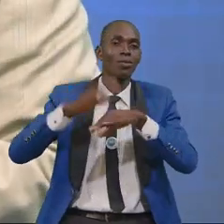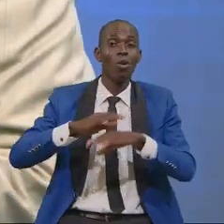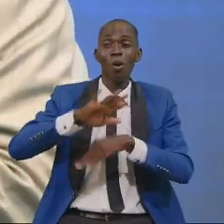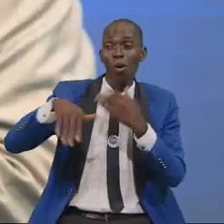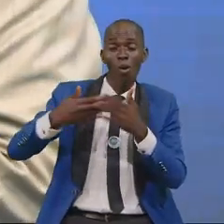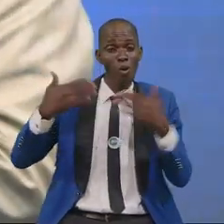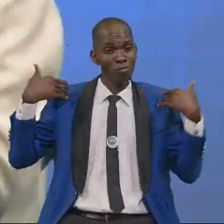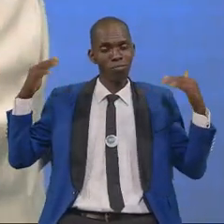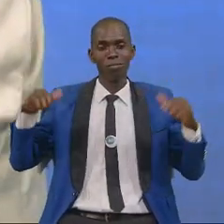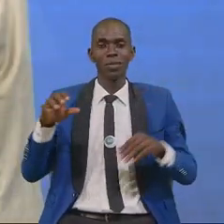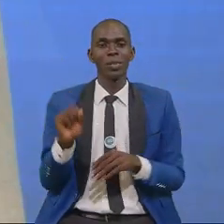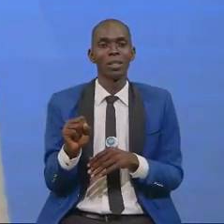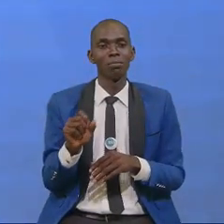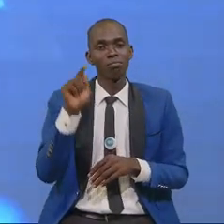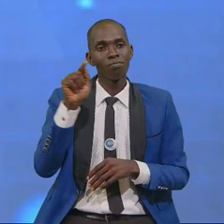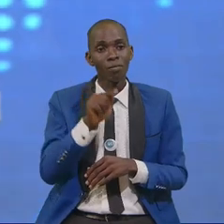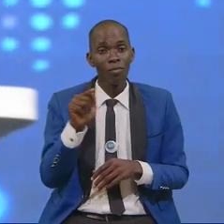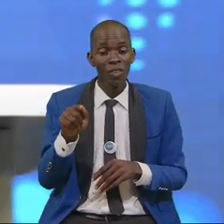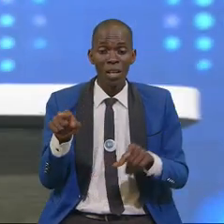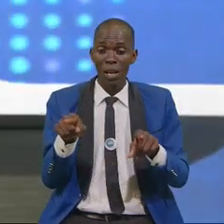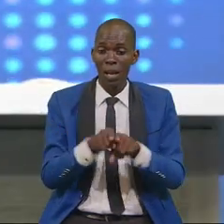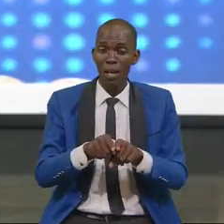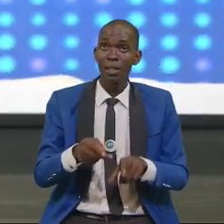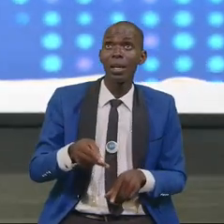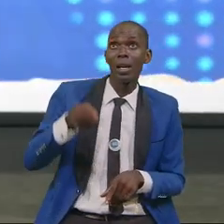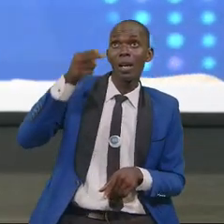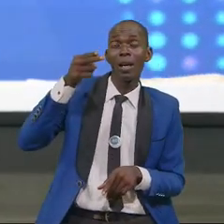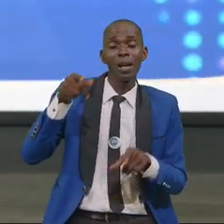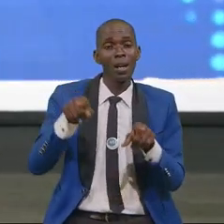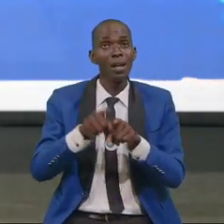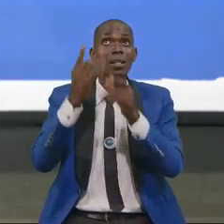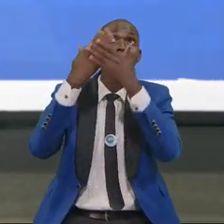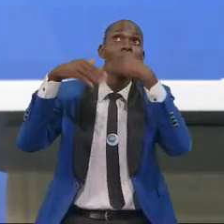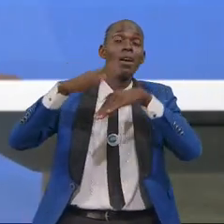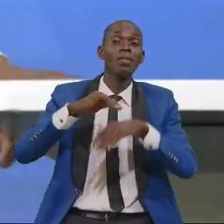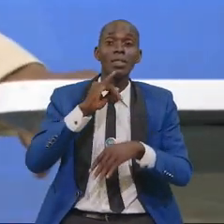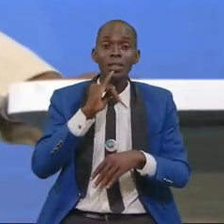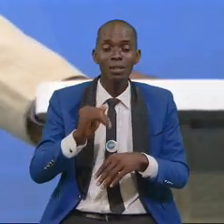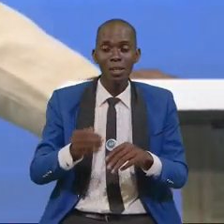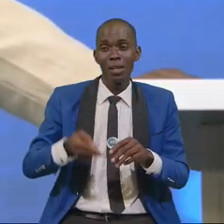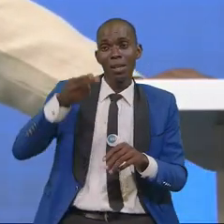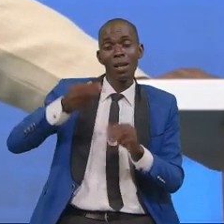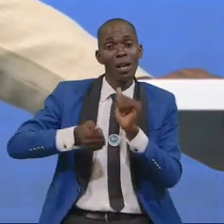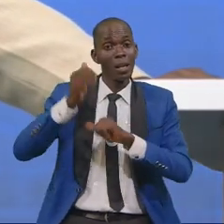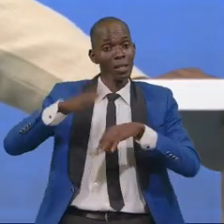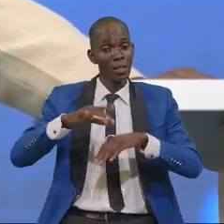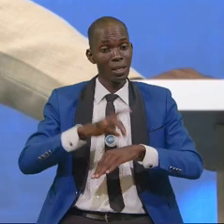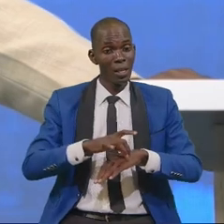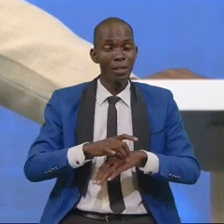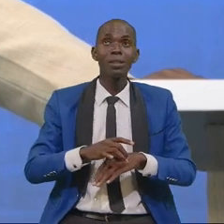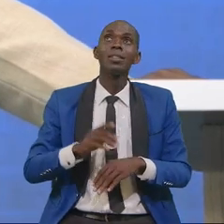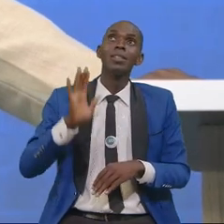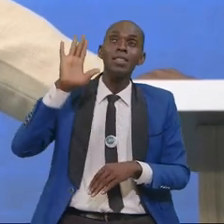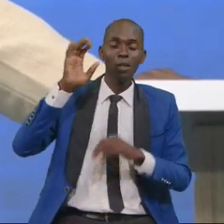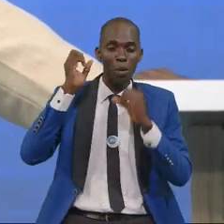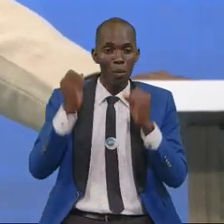Therefore, as high as the heaven is higher than the earth, his power to save